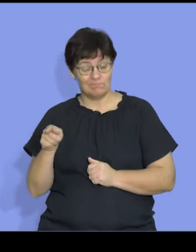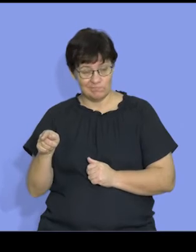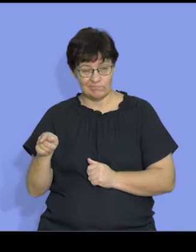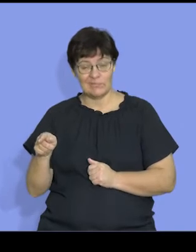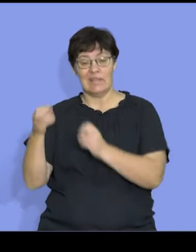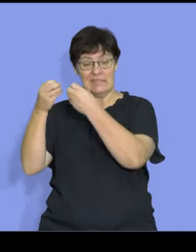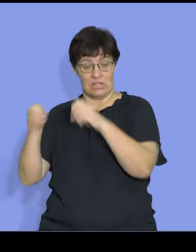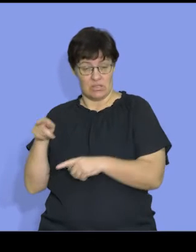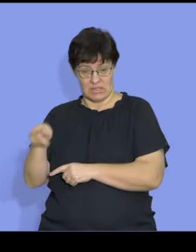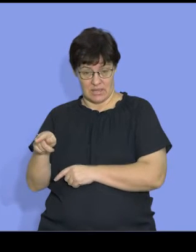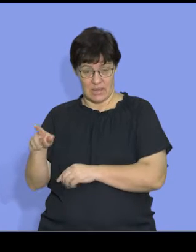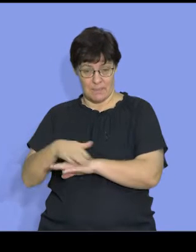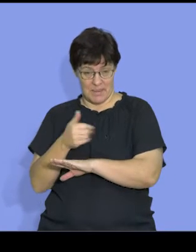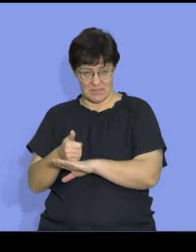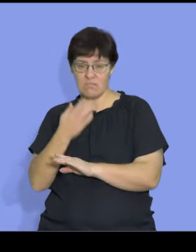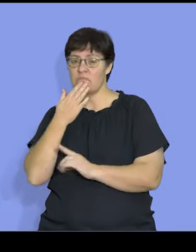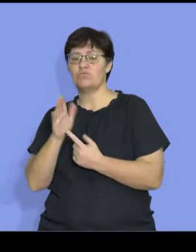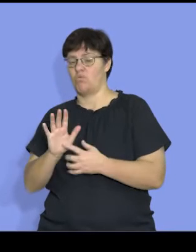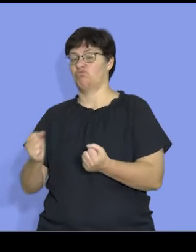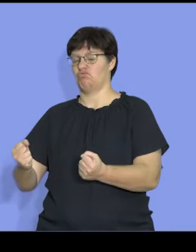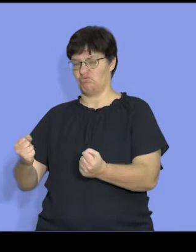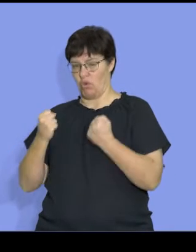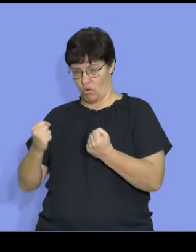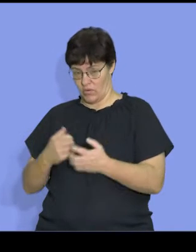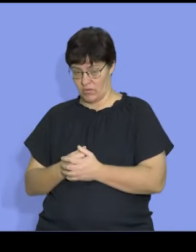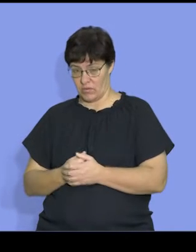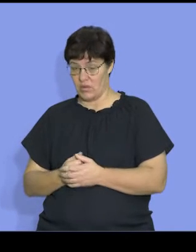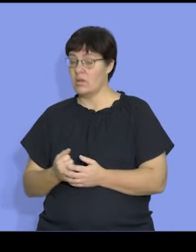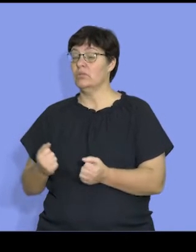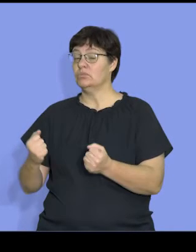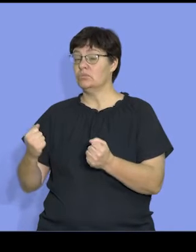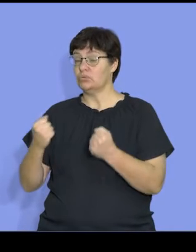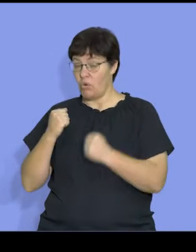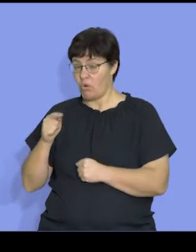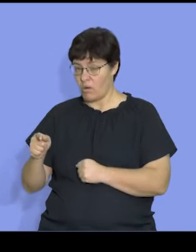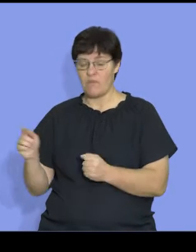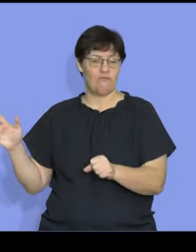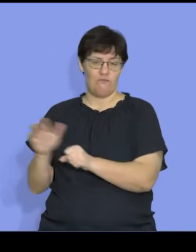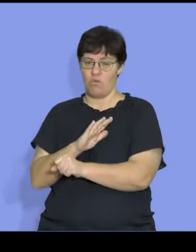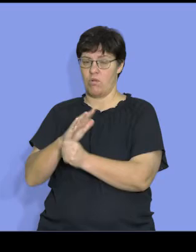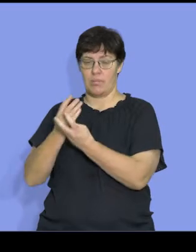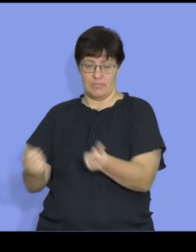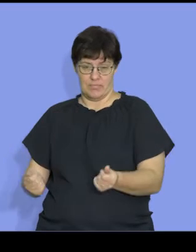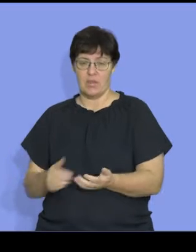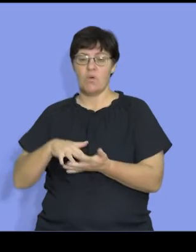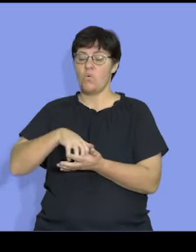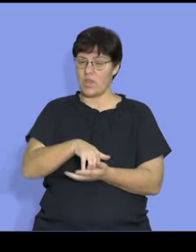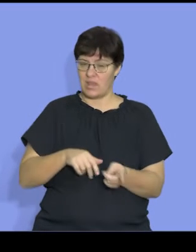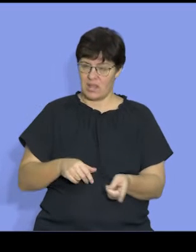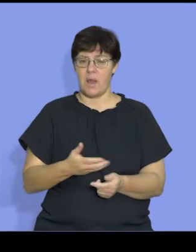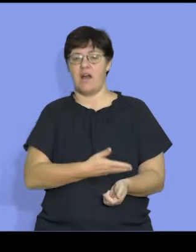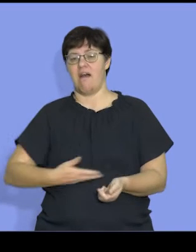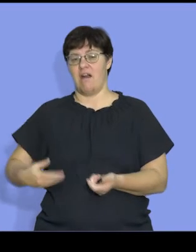of a base is an indication of its strength. Strong bases, there is complete dissociation, while weak base, there is